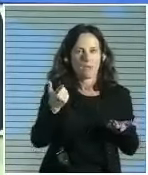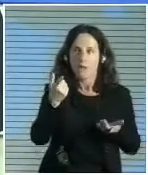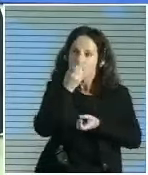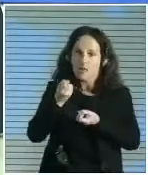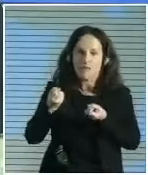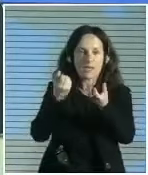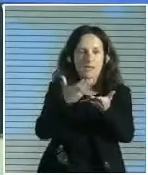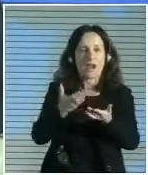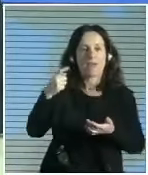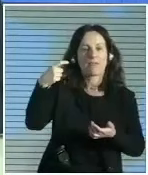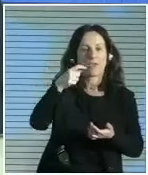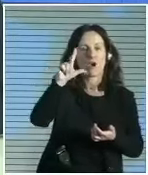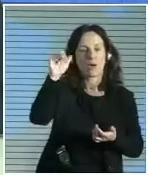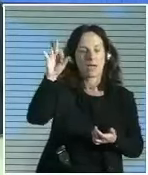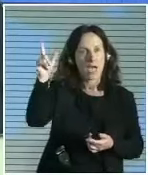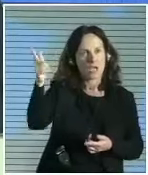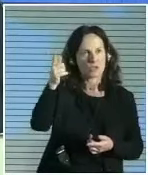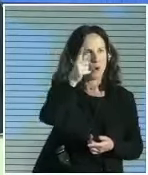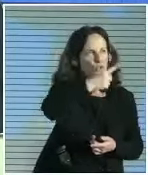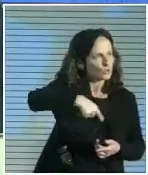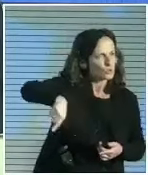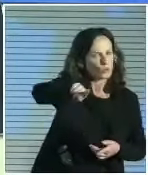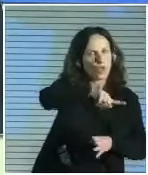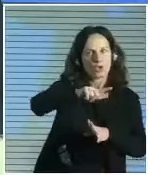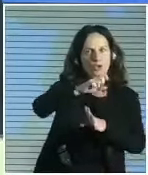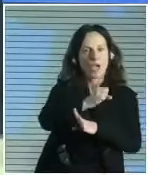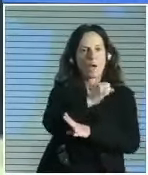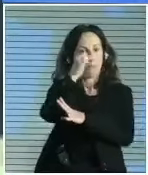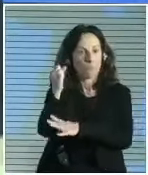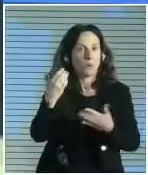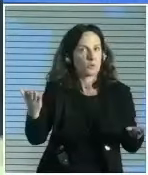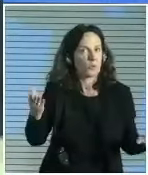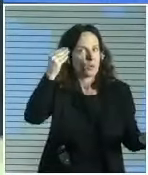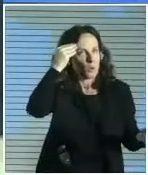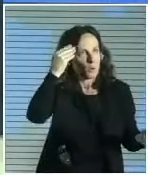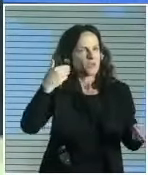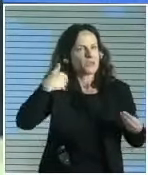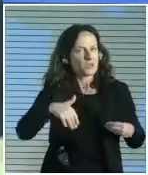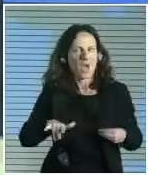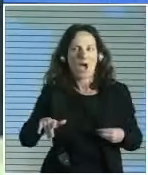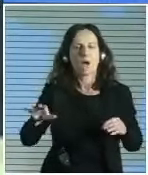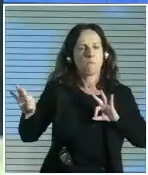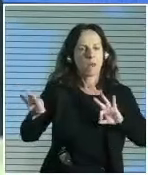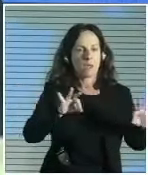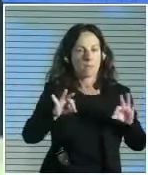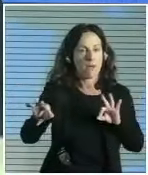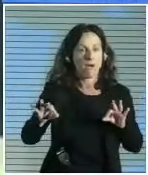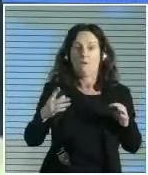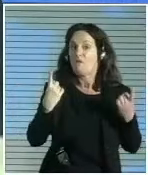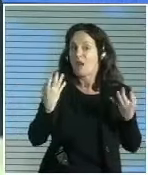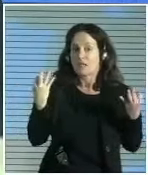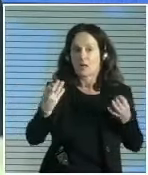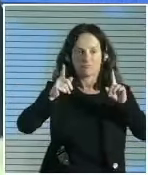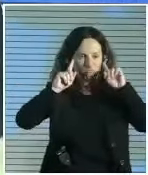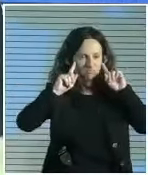to the swimming pool and to do the job. But also I have to say that more